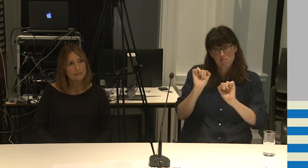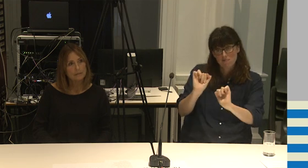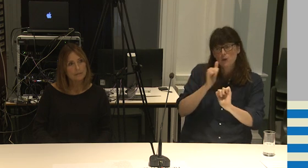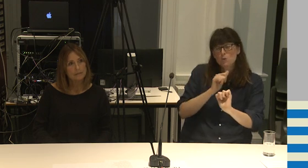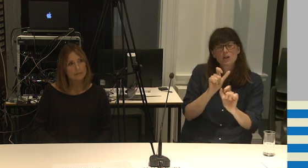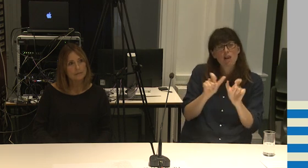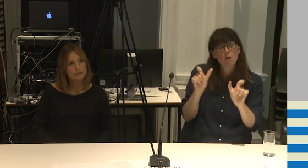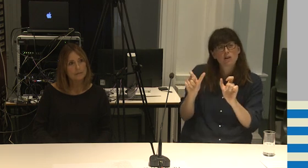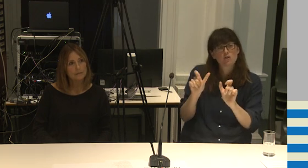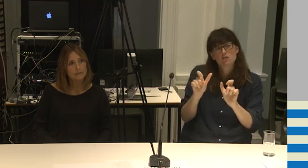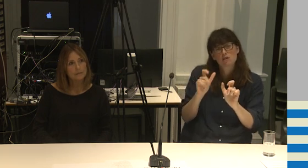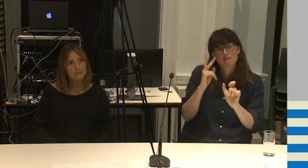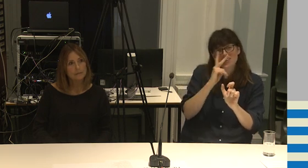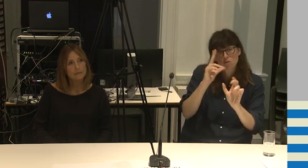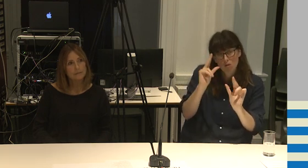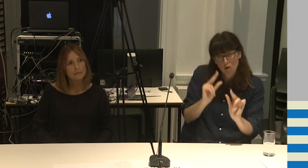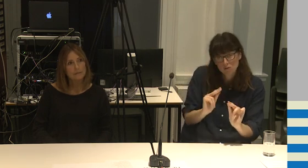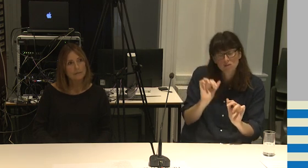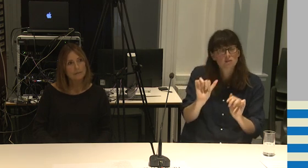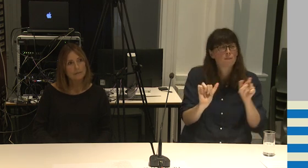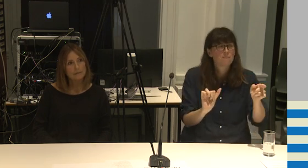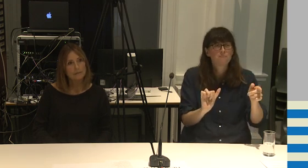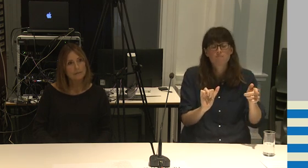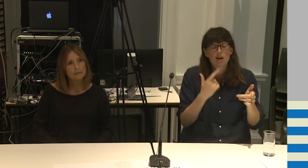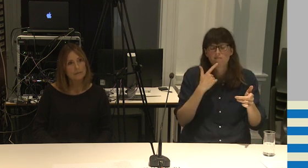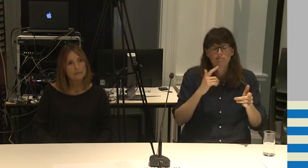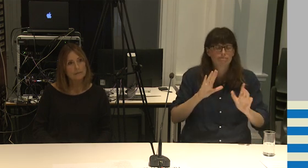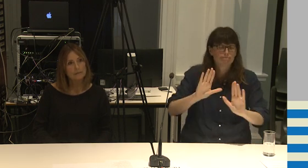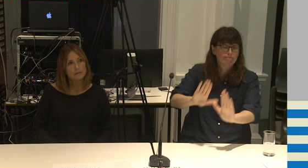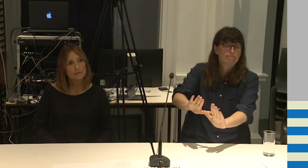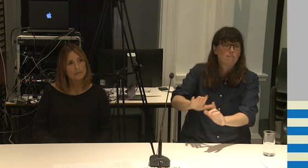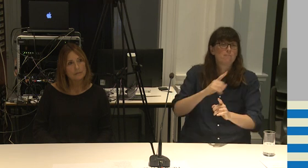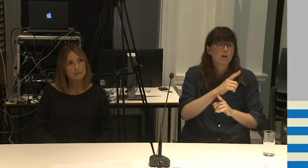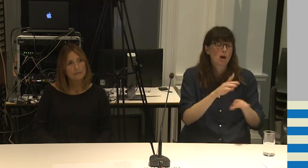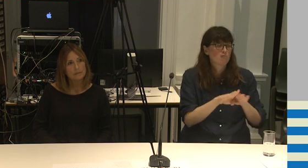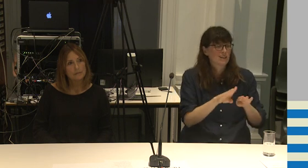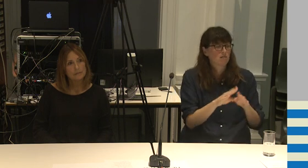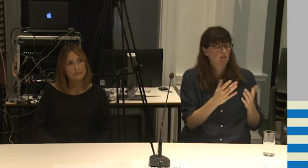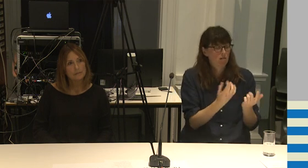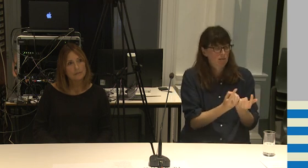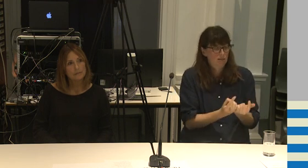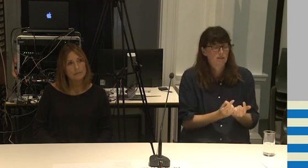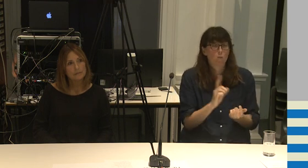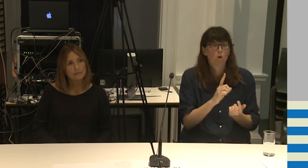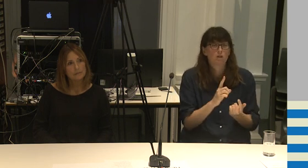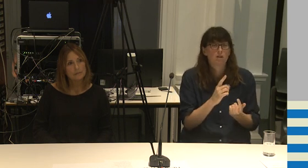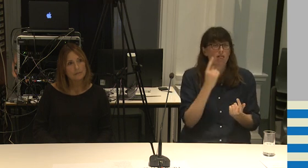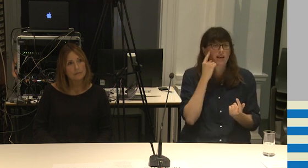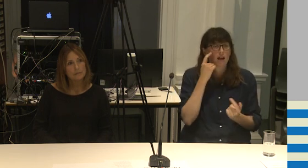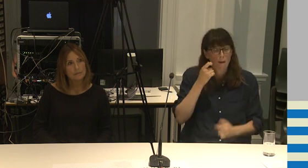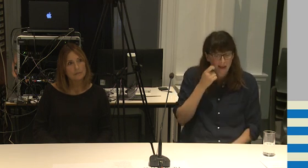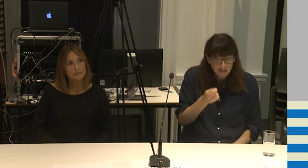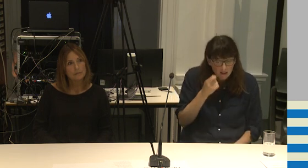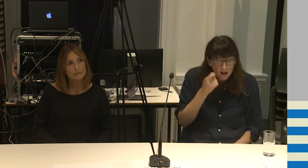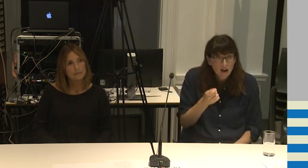And so I've not actually followed through on any of that. And then on the practical things, they suggested that I get a magnifying